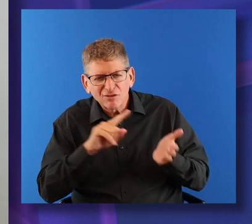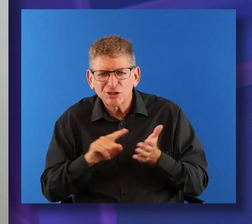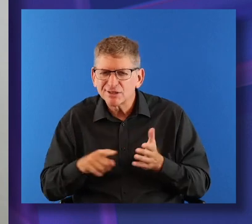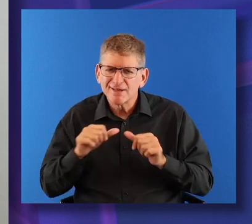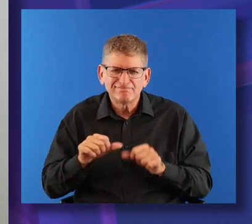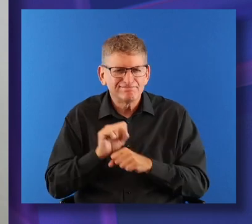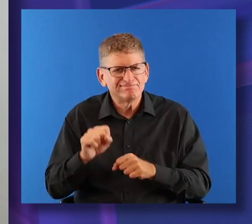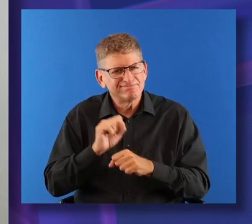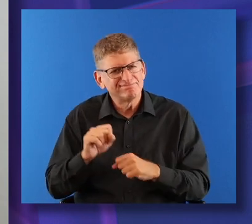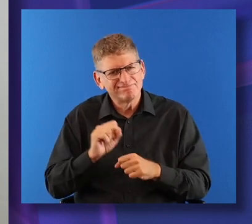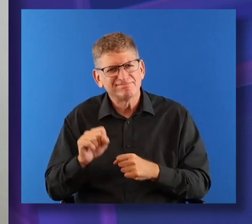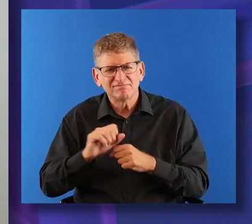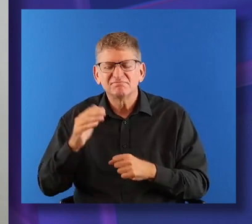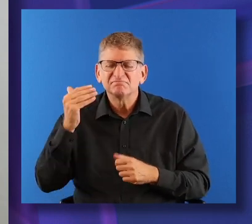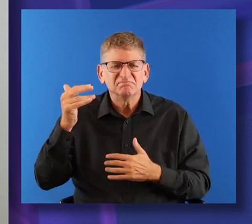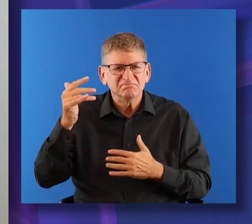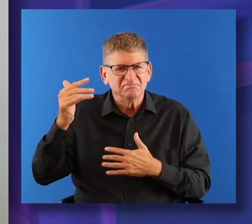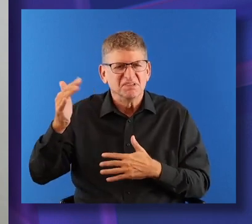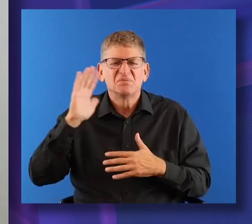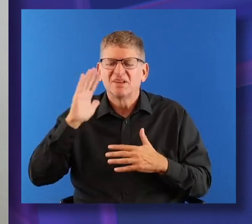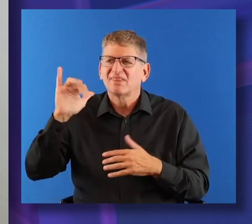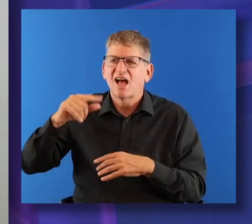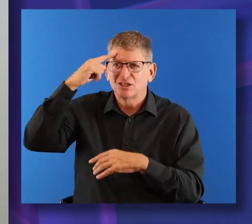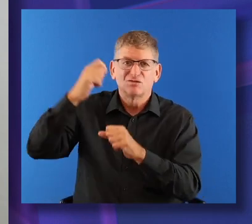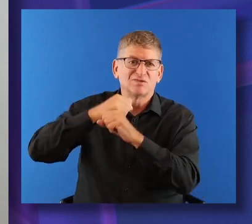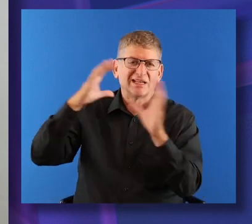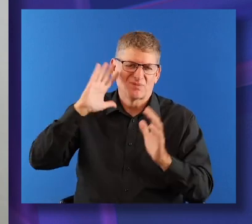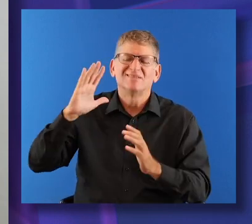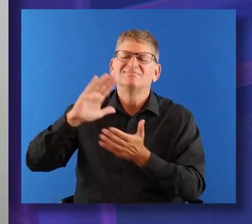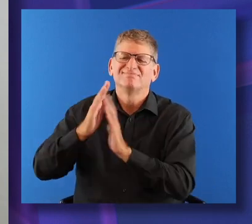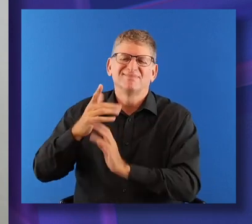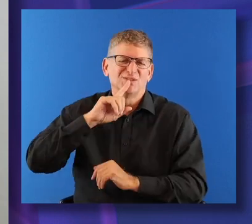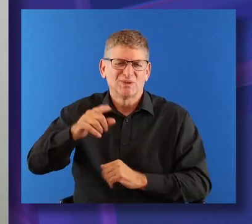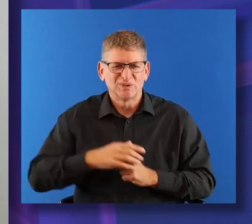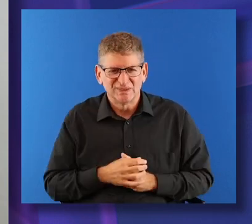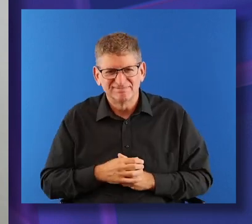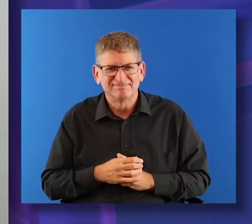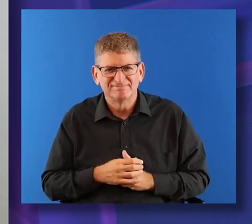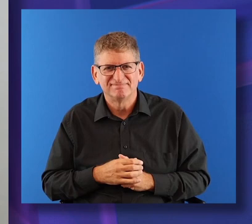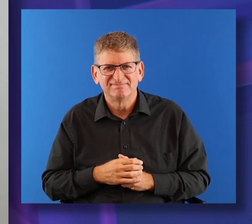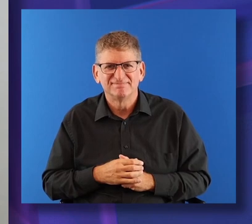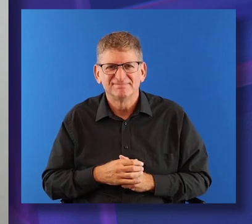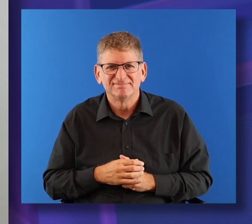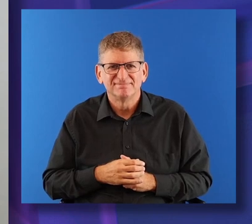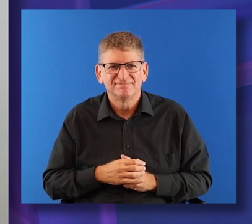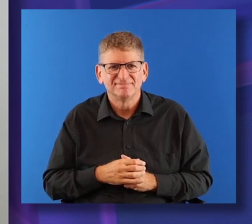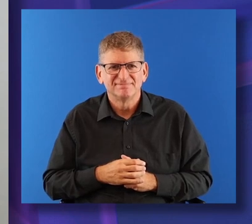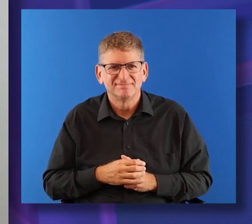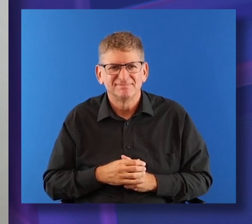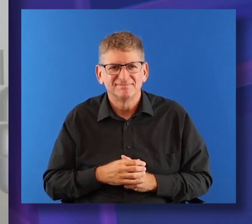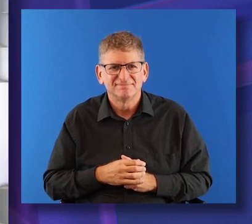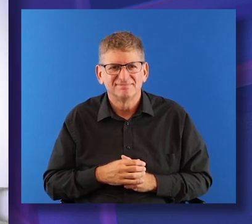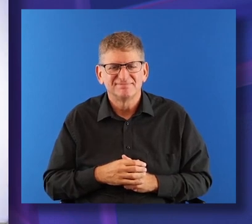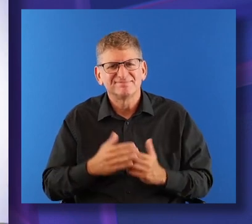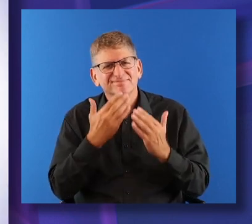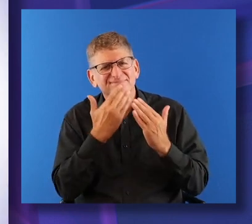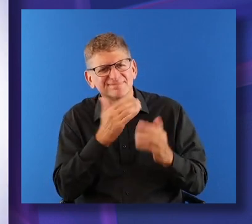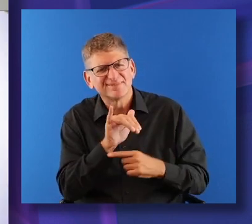the biologists and our AI researchers, sooner or later, this dream will come true.